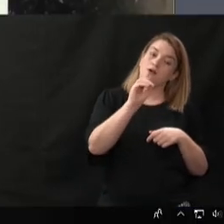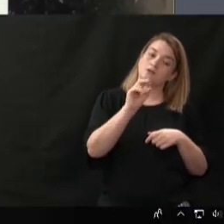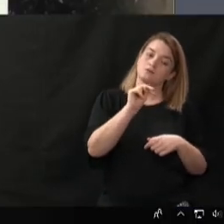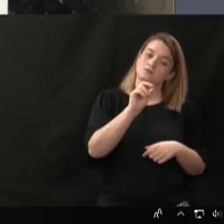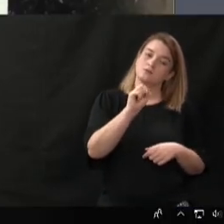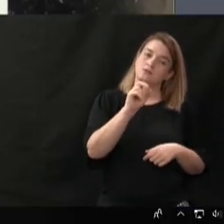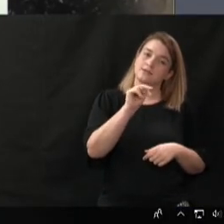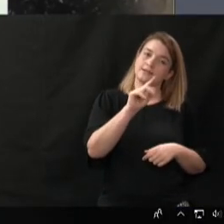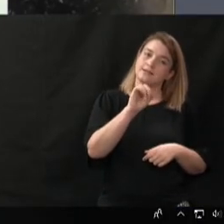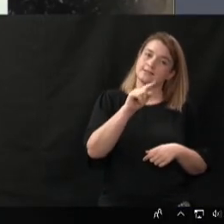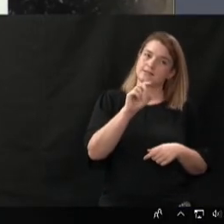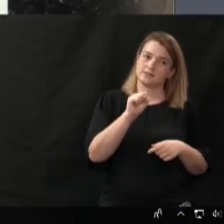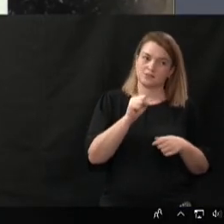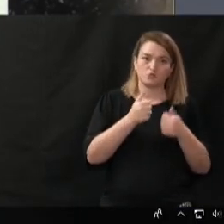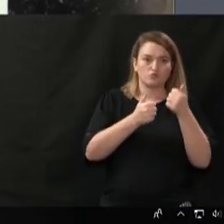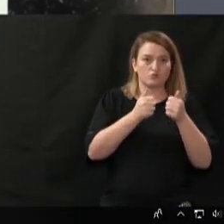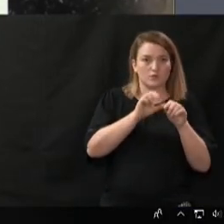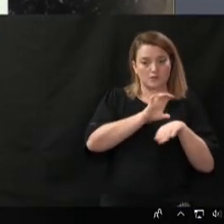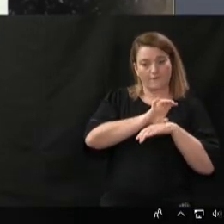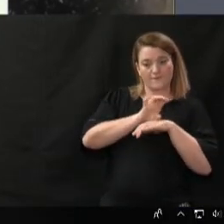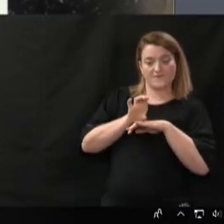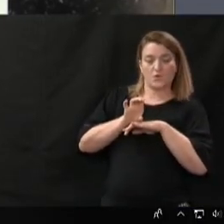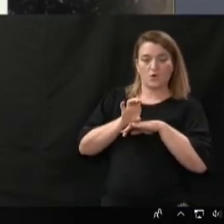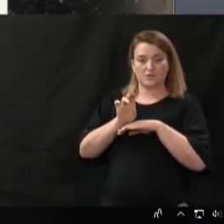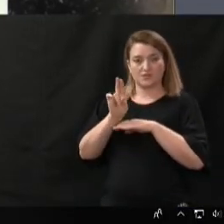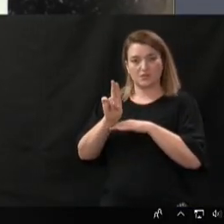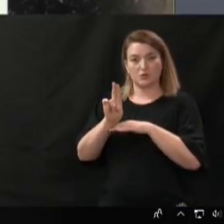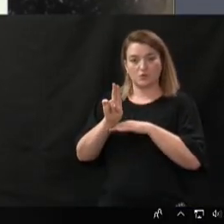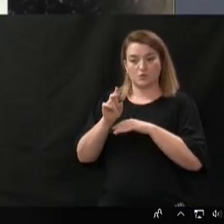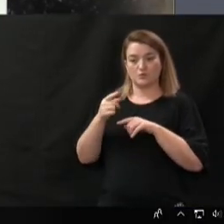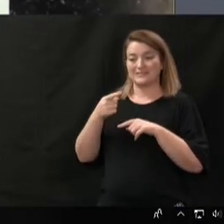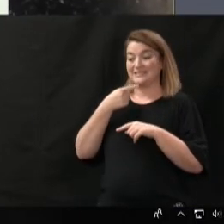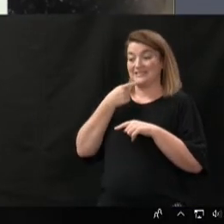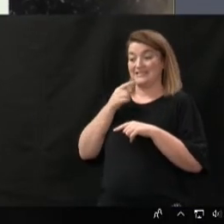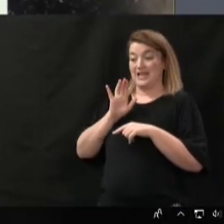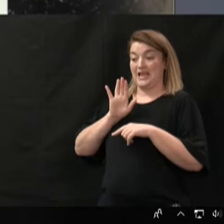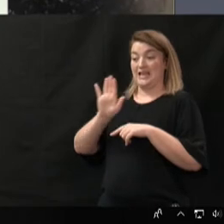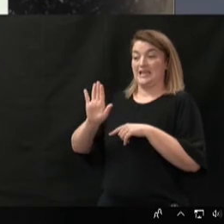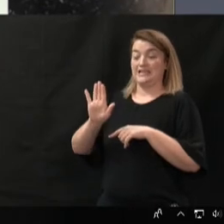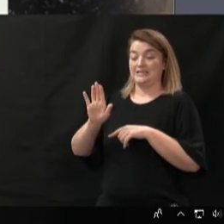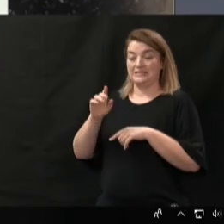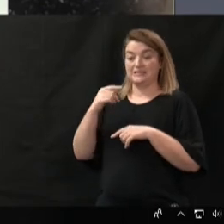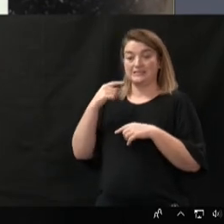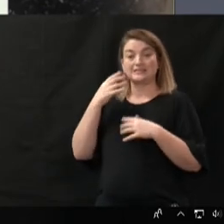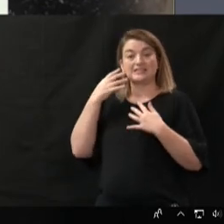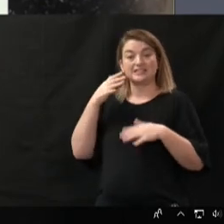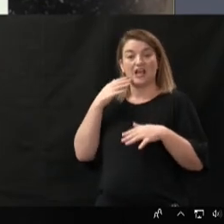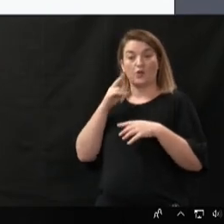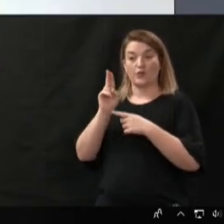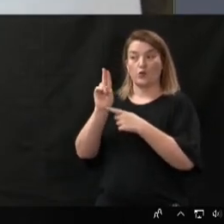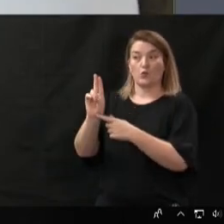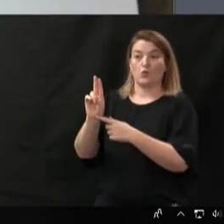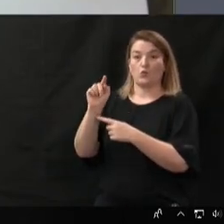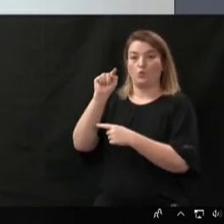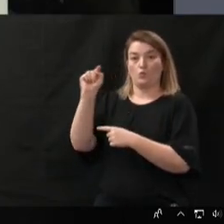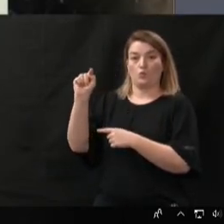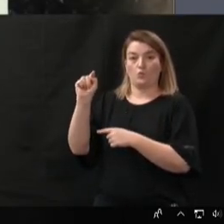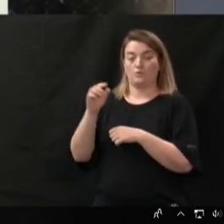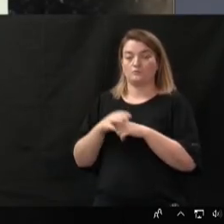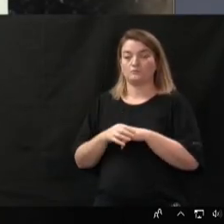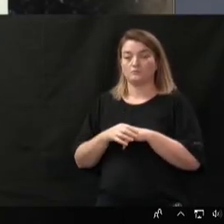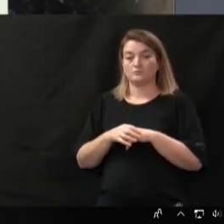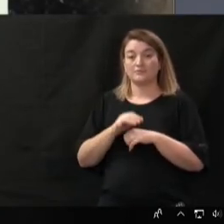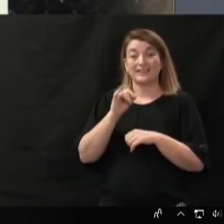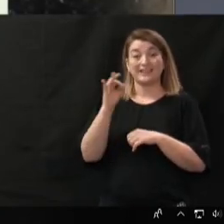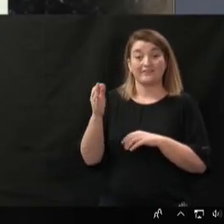you don't have to write these down, but when a, these consonants come in front of either a U or